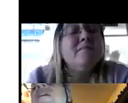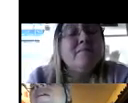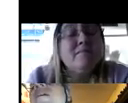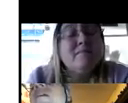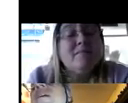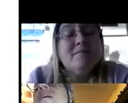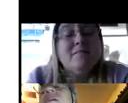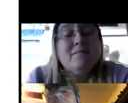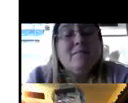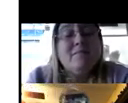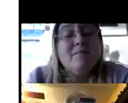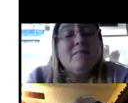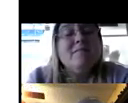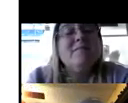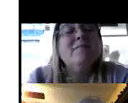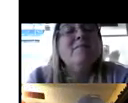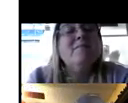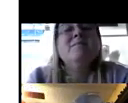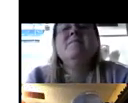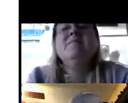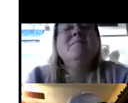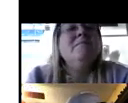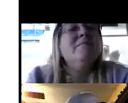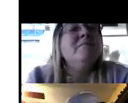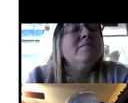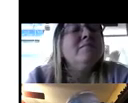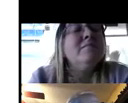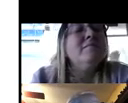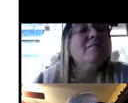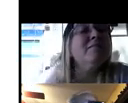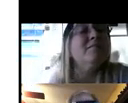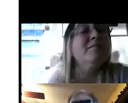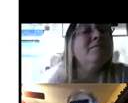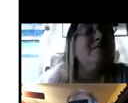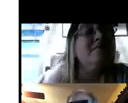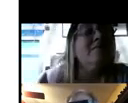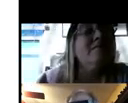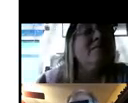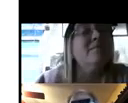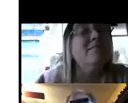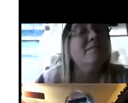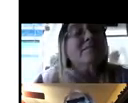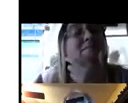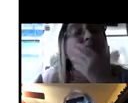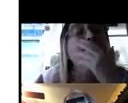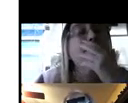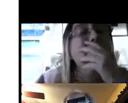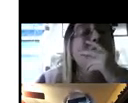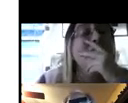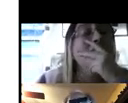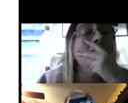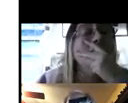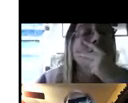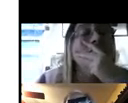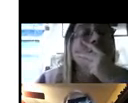disability. That also, the reality is that's also about race and gender and a lot of other things, but